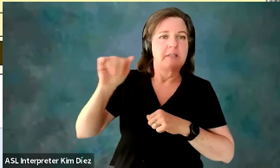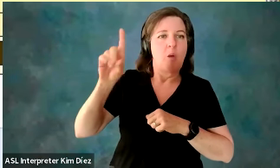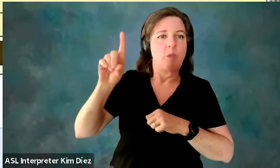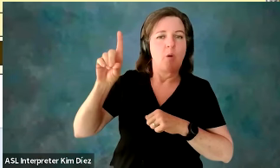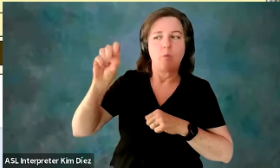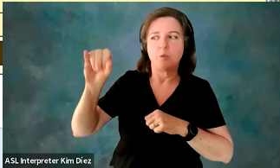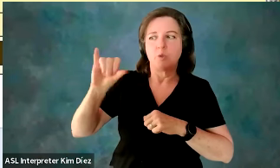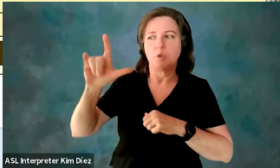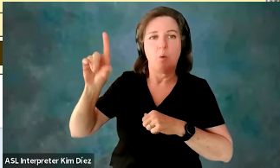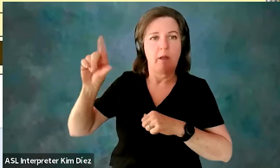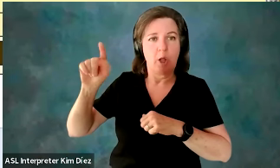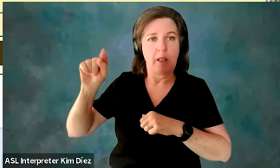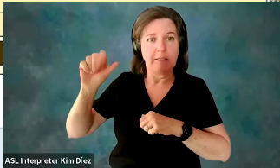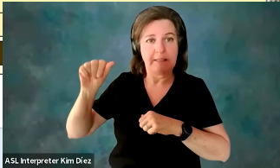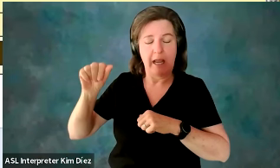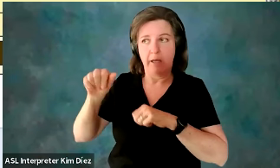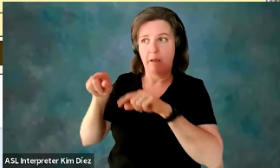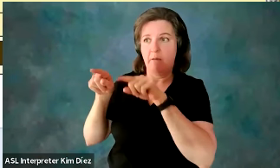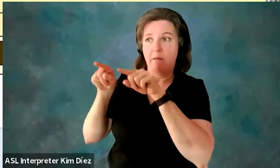data, and